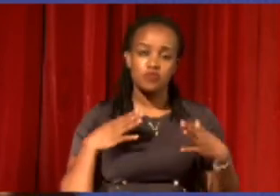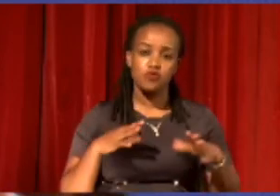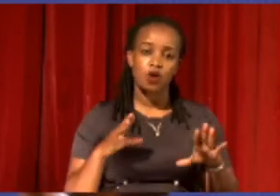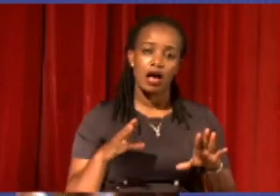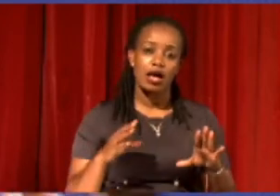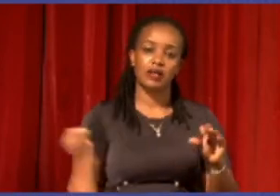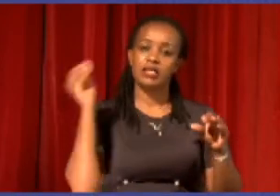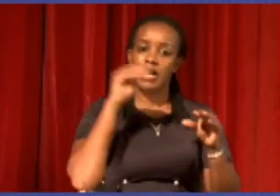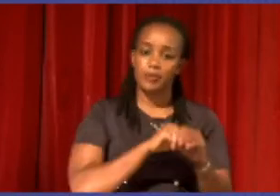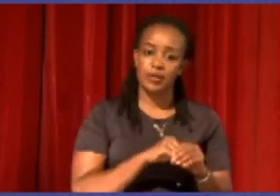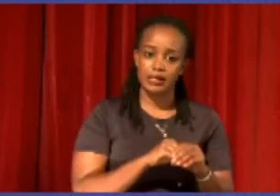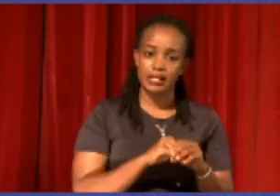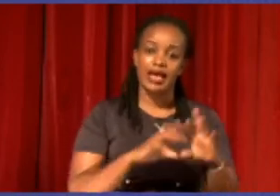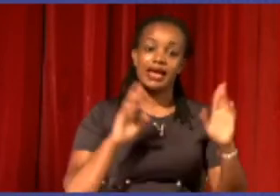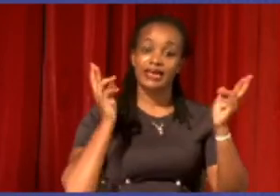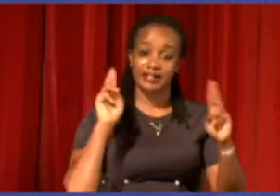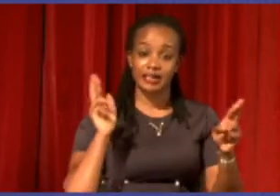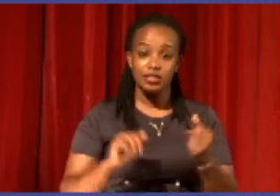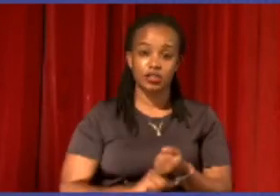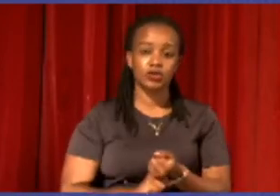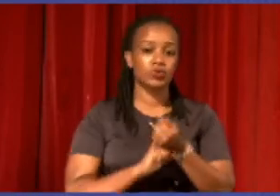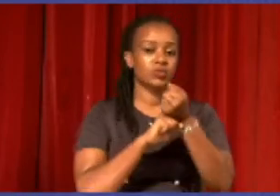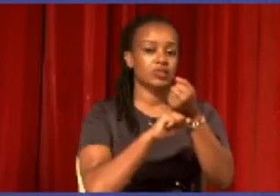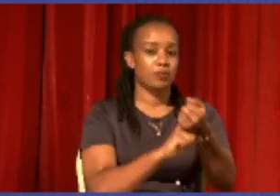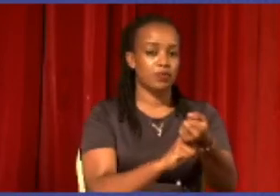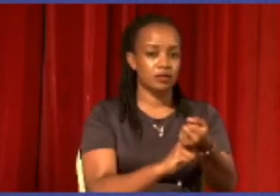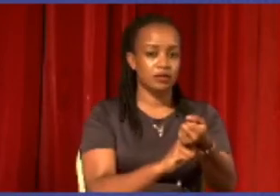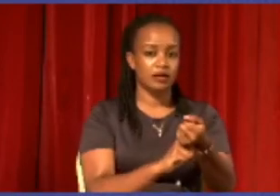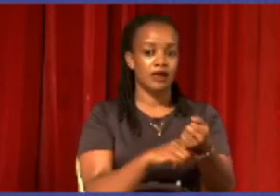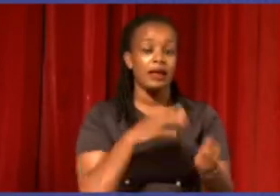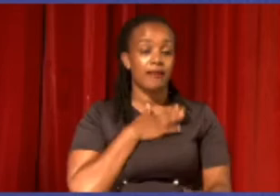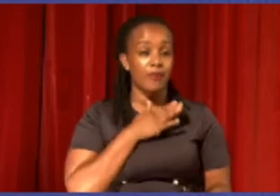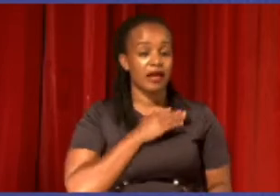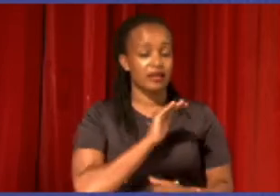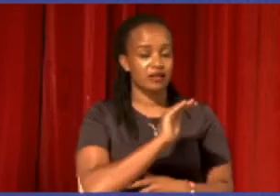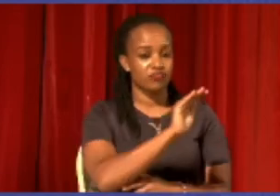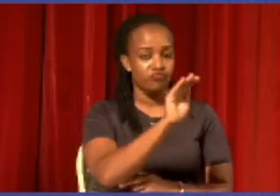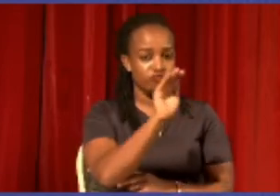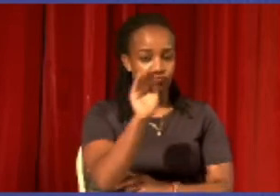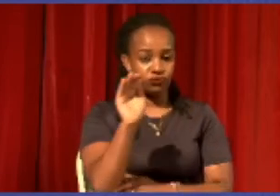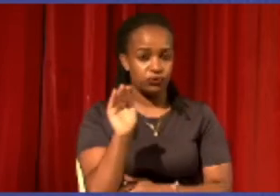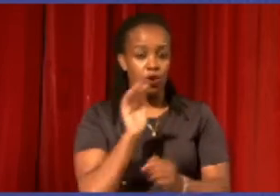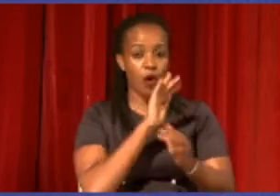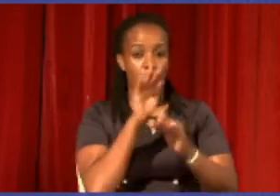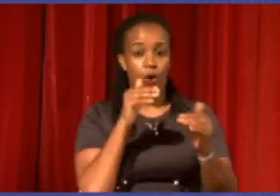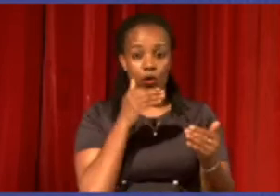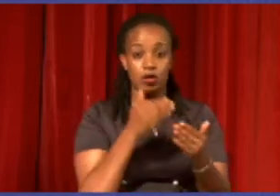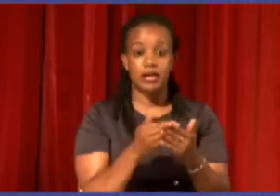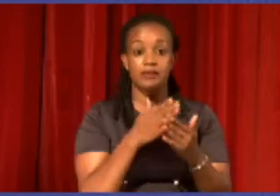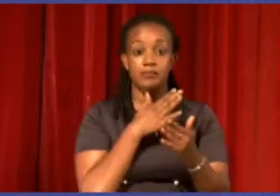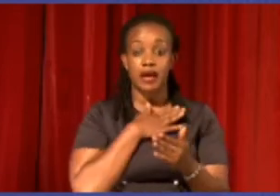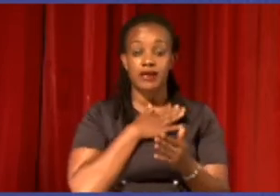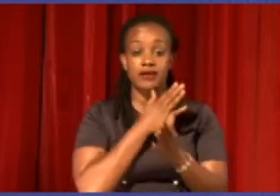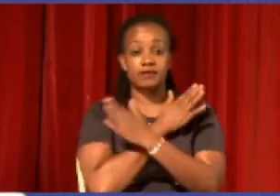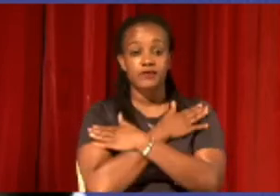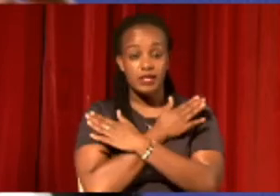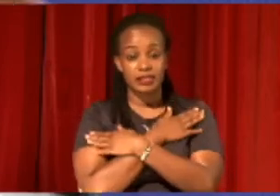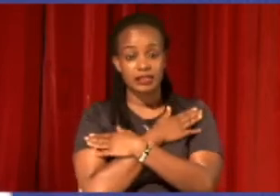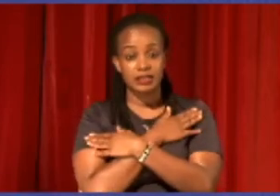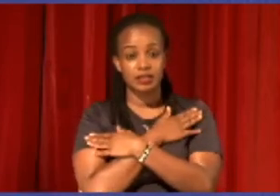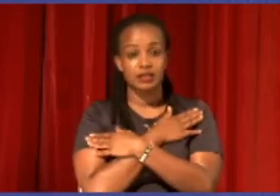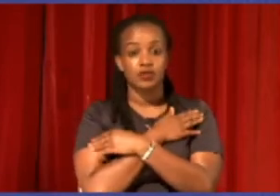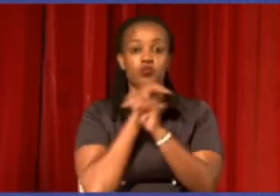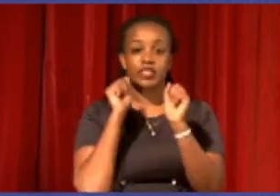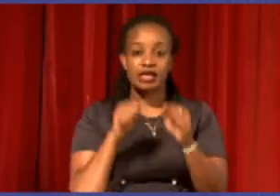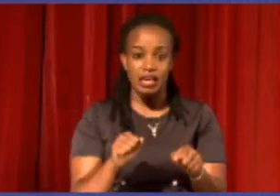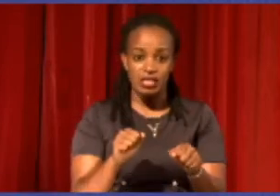amazed by the support that's coming in from the sector. Okay. And my call is for all of us who are here, and my friend Tony and others, we can